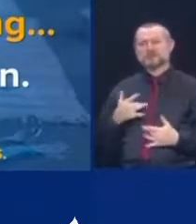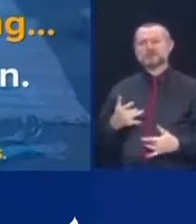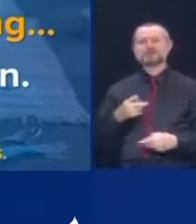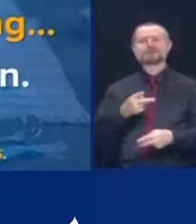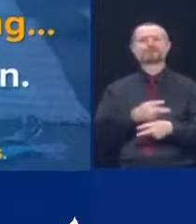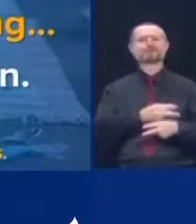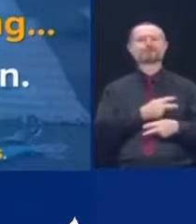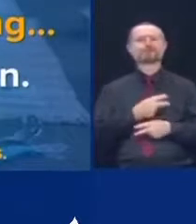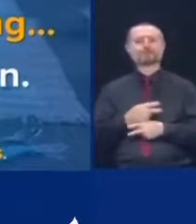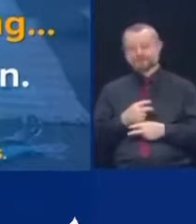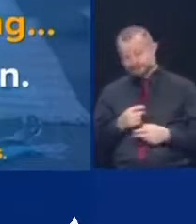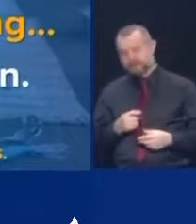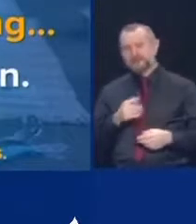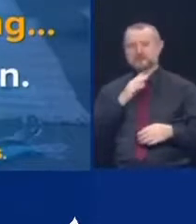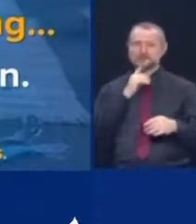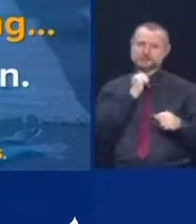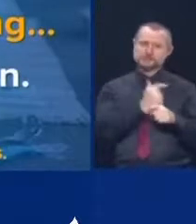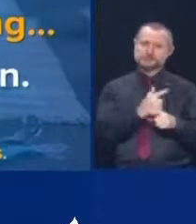sometimes has